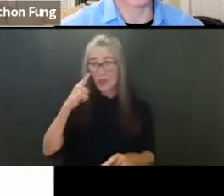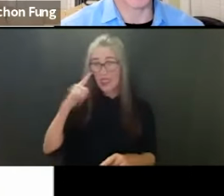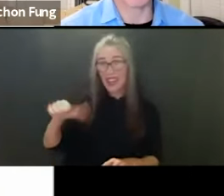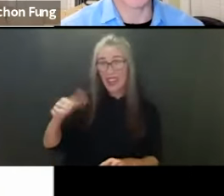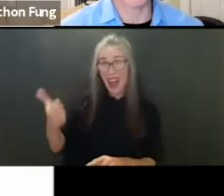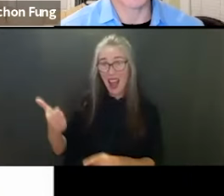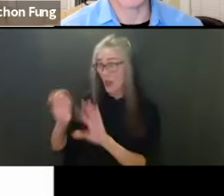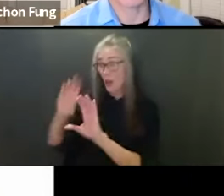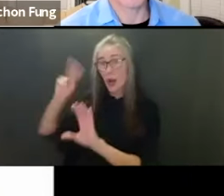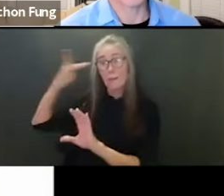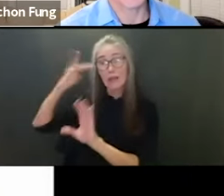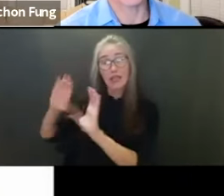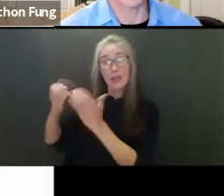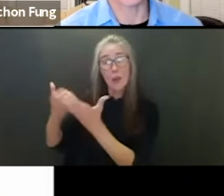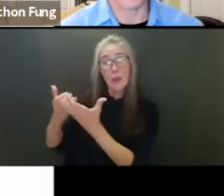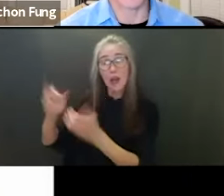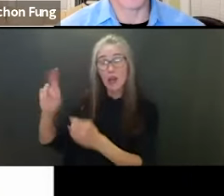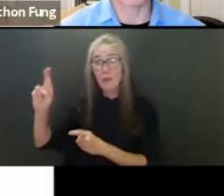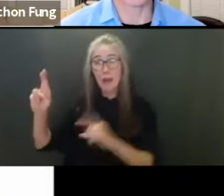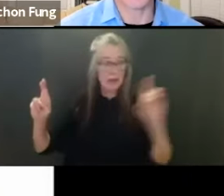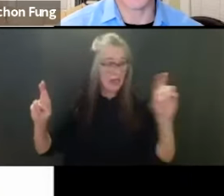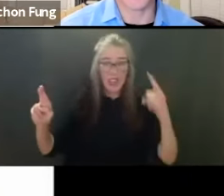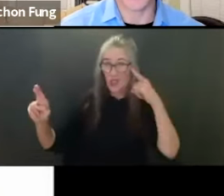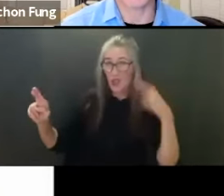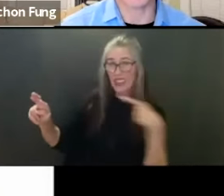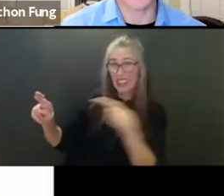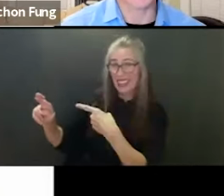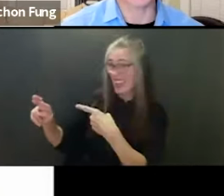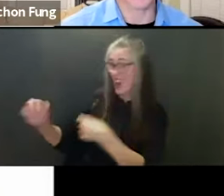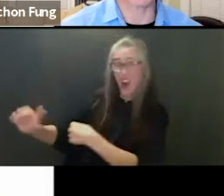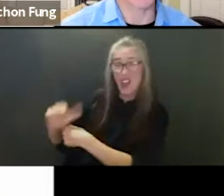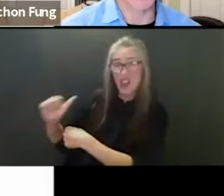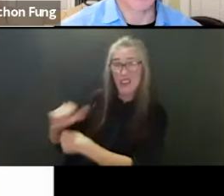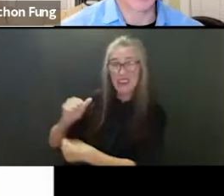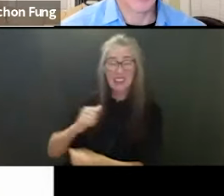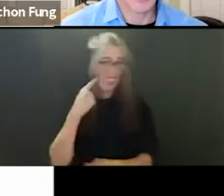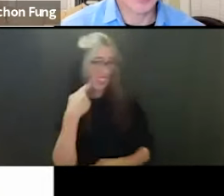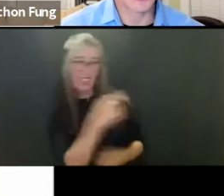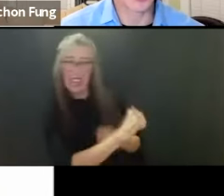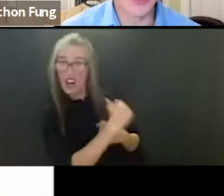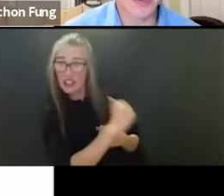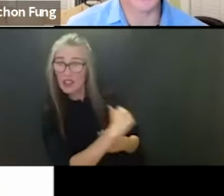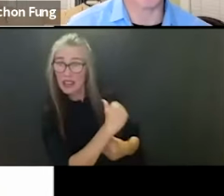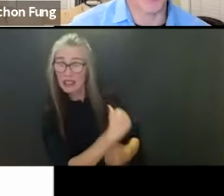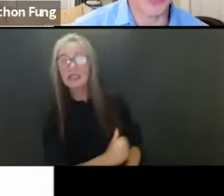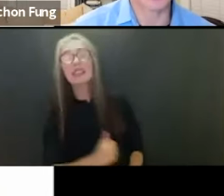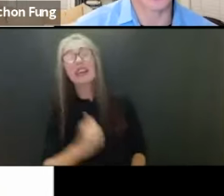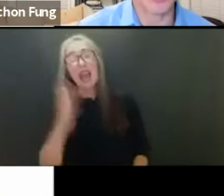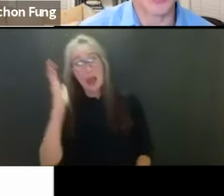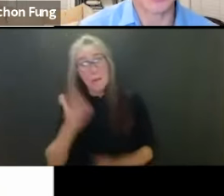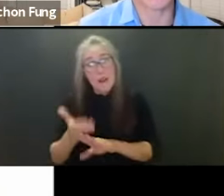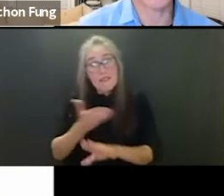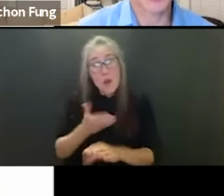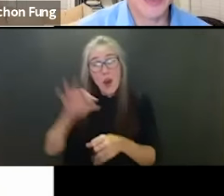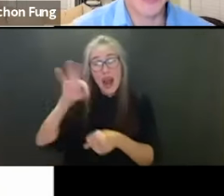you view the other party? In particular, do you view the other party as a threat to the nation's well-being? And 20, this is before Donald